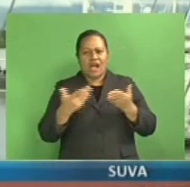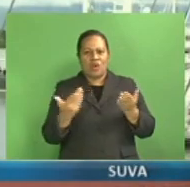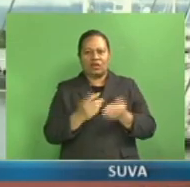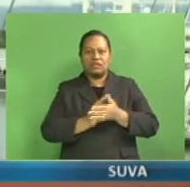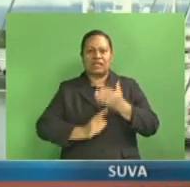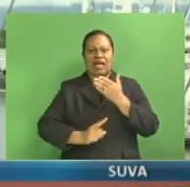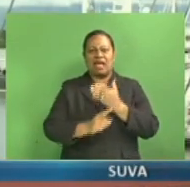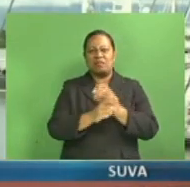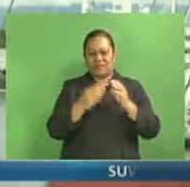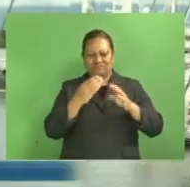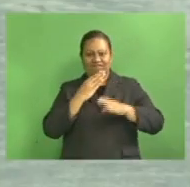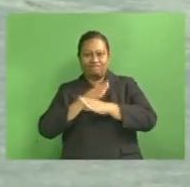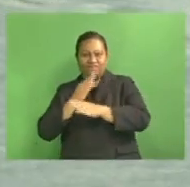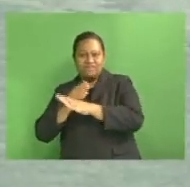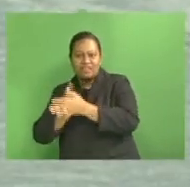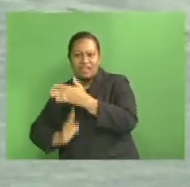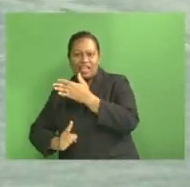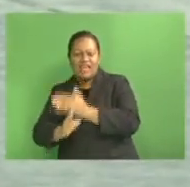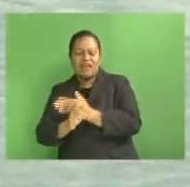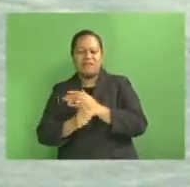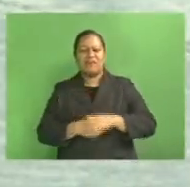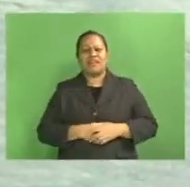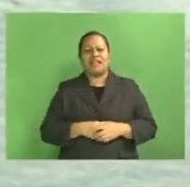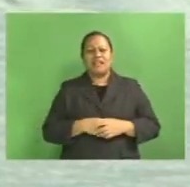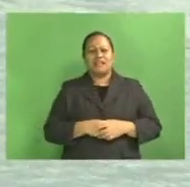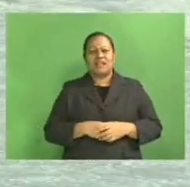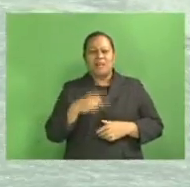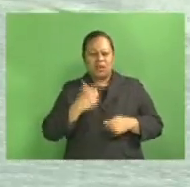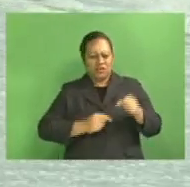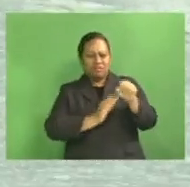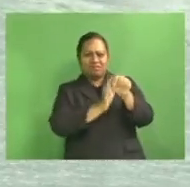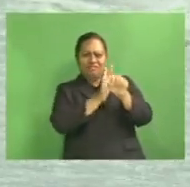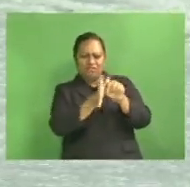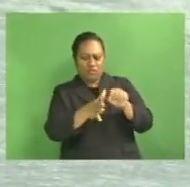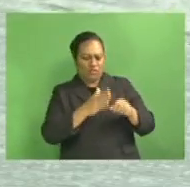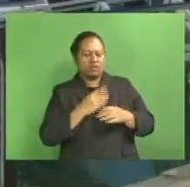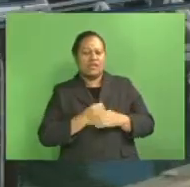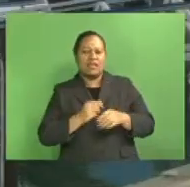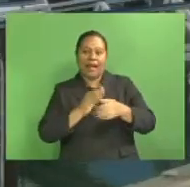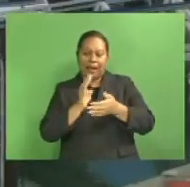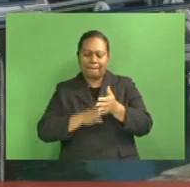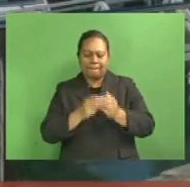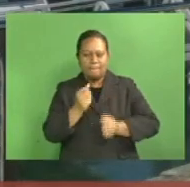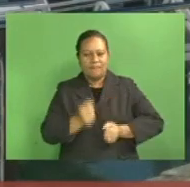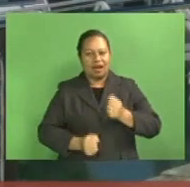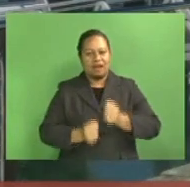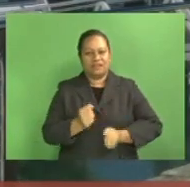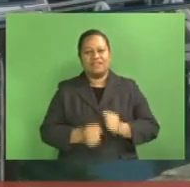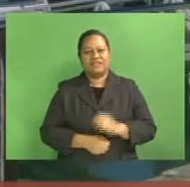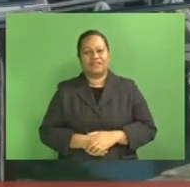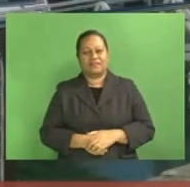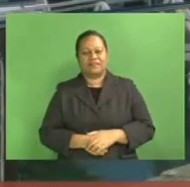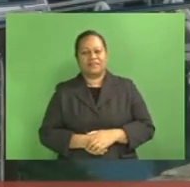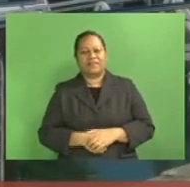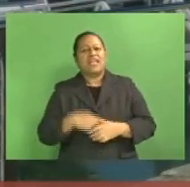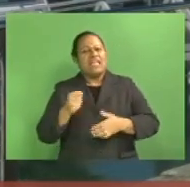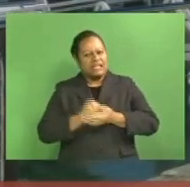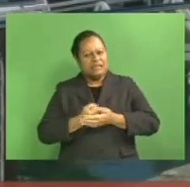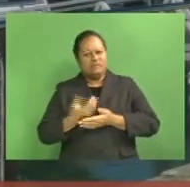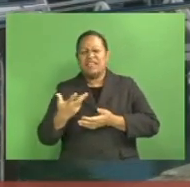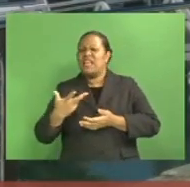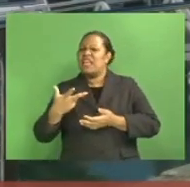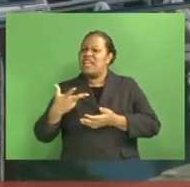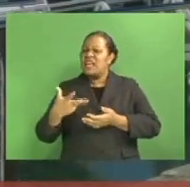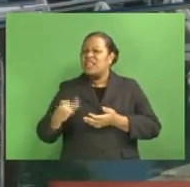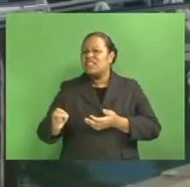as restrictions were put in place to combat the spread of COVID-19 in March. The super yacht, they spend around about 80